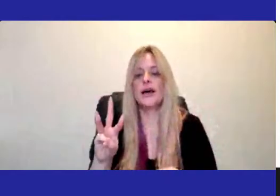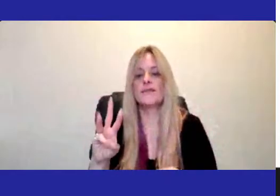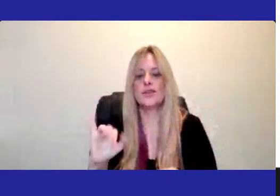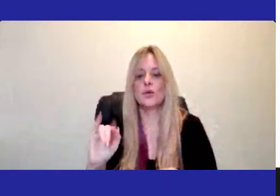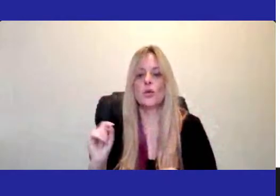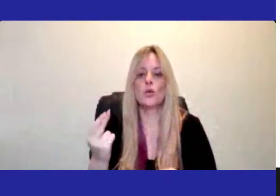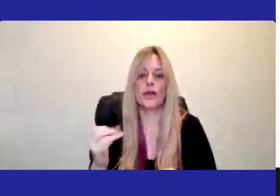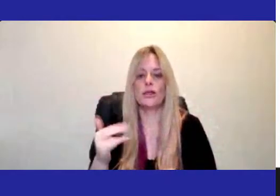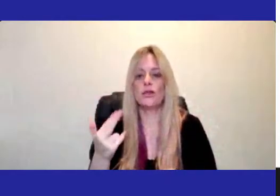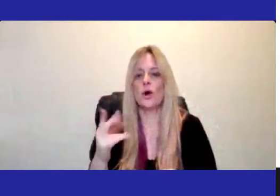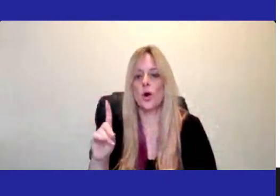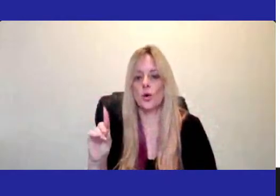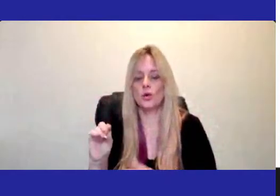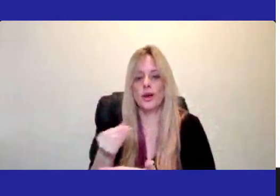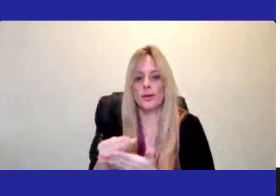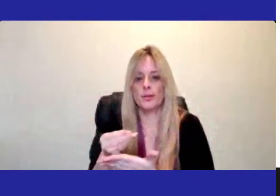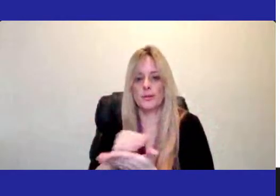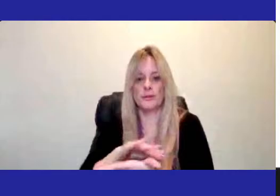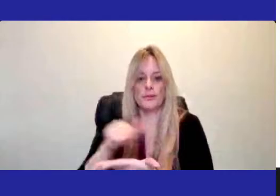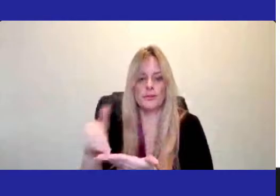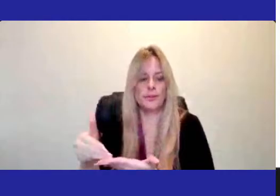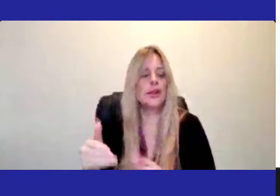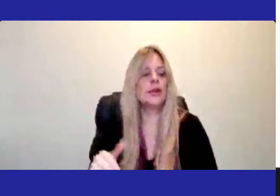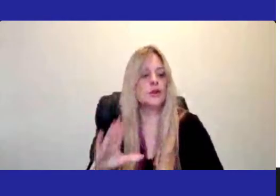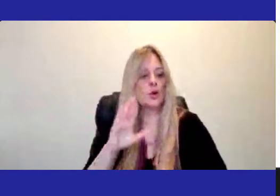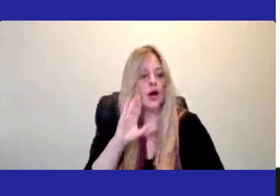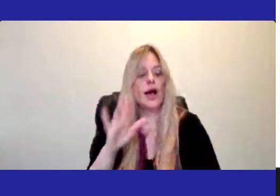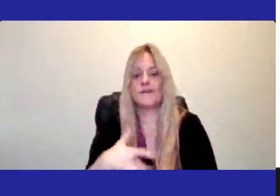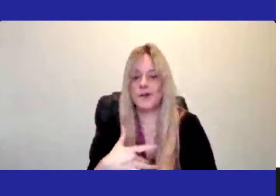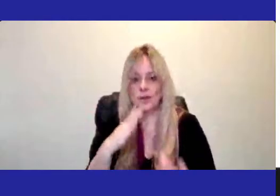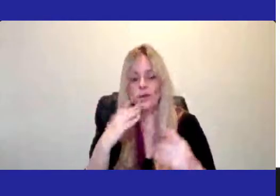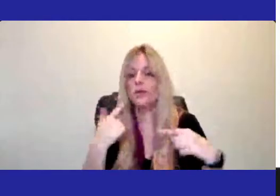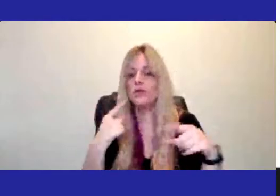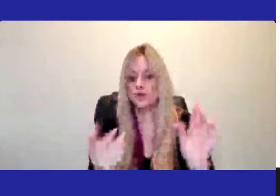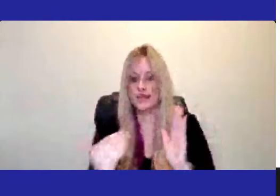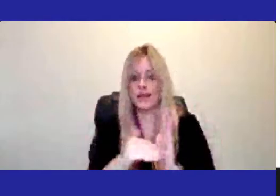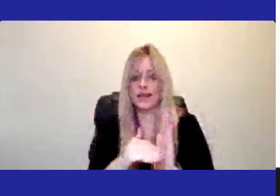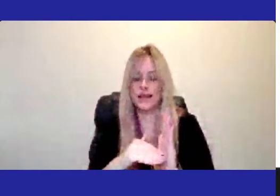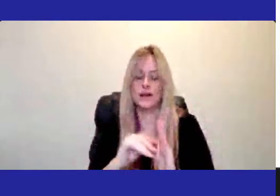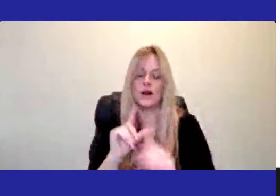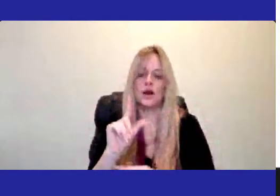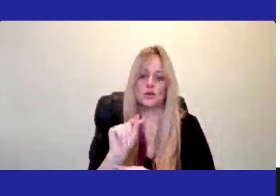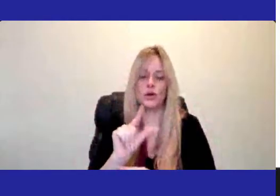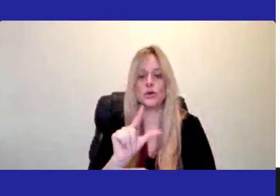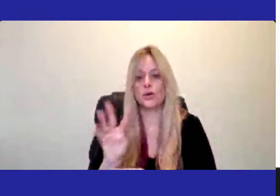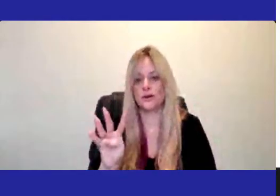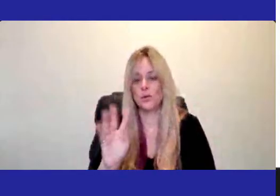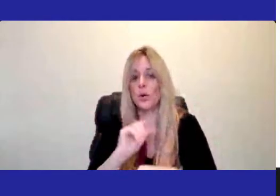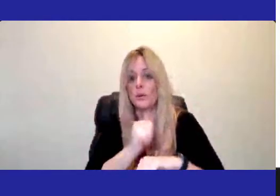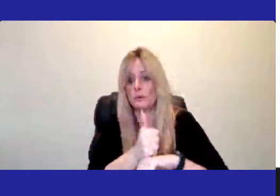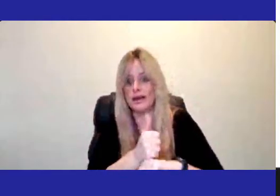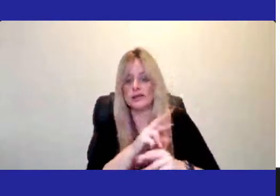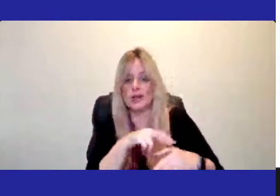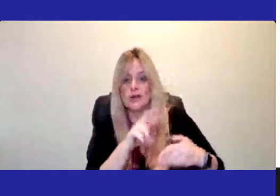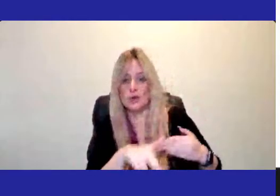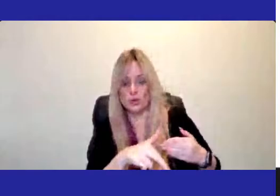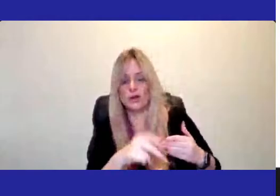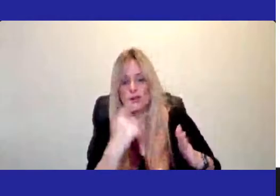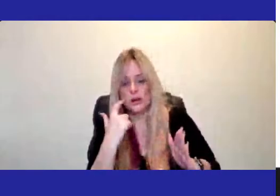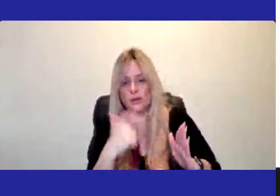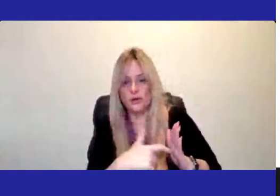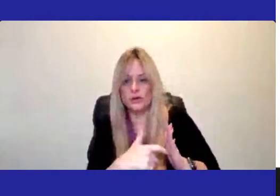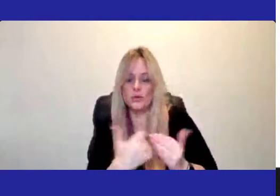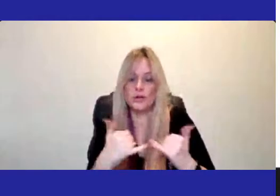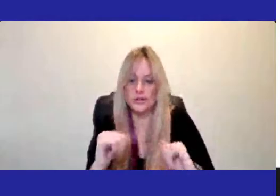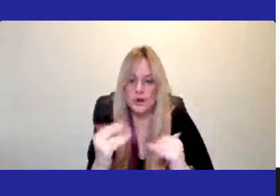I think that's an achievement that we'll probably repeat in 24 based on the results that we've seen preliminary, still waiting for